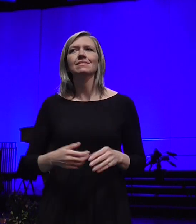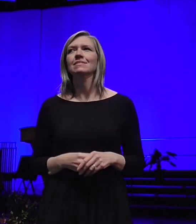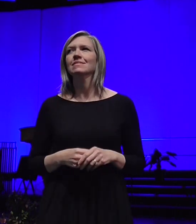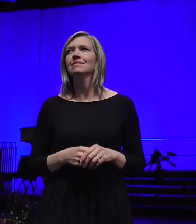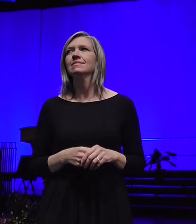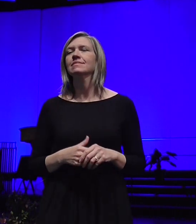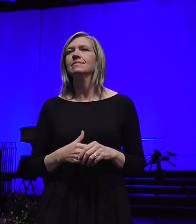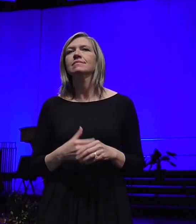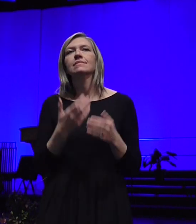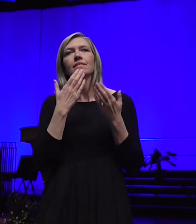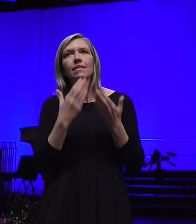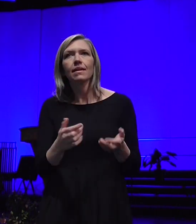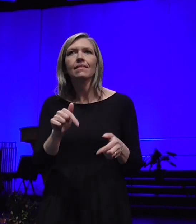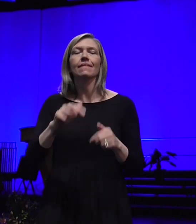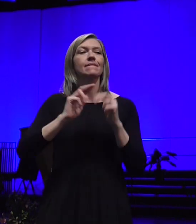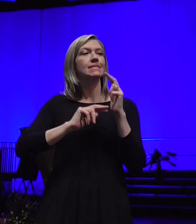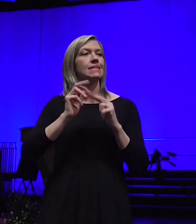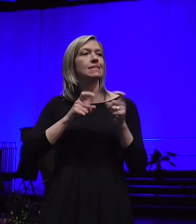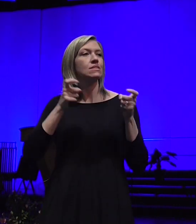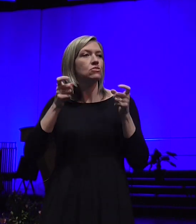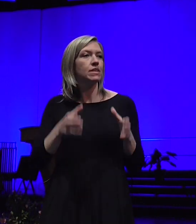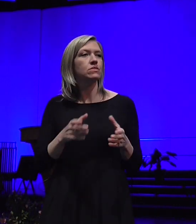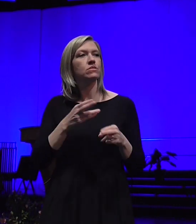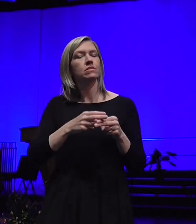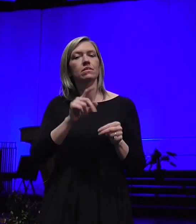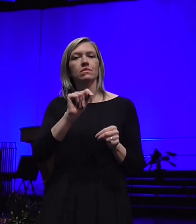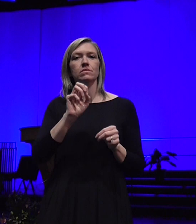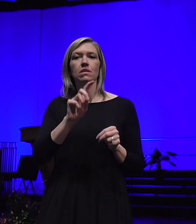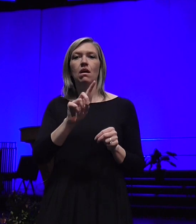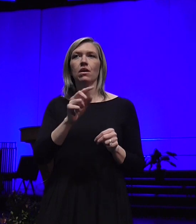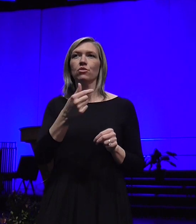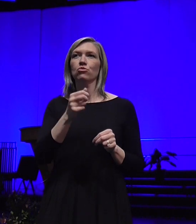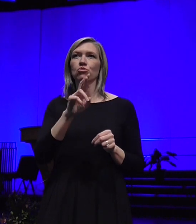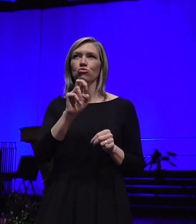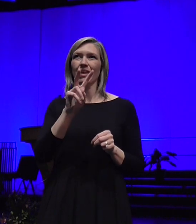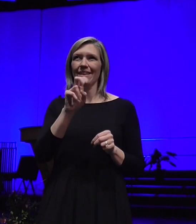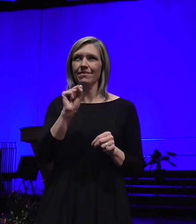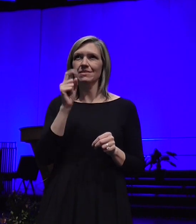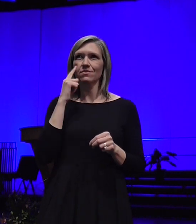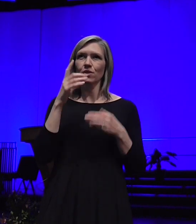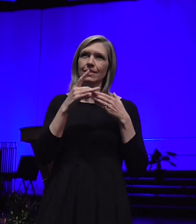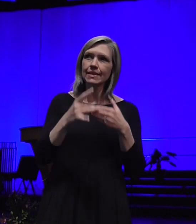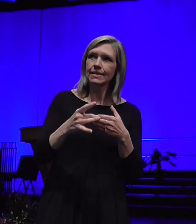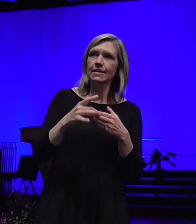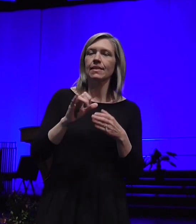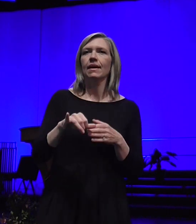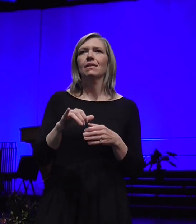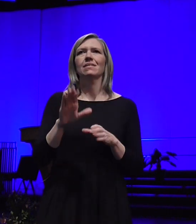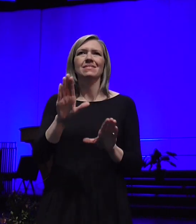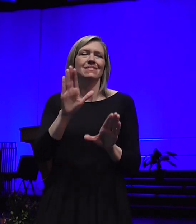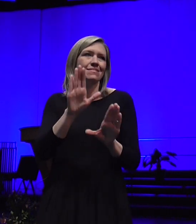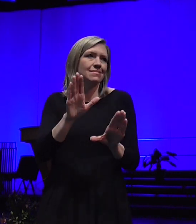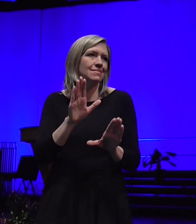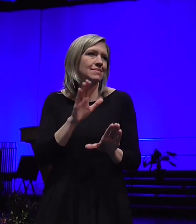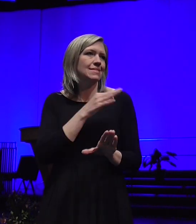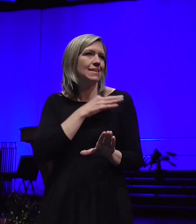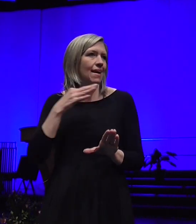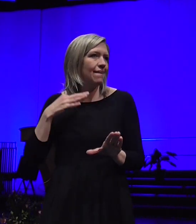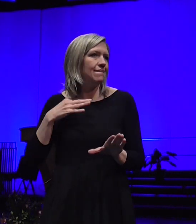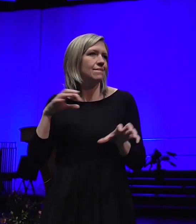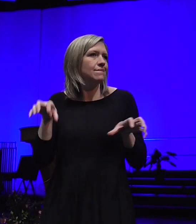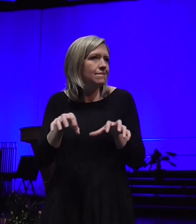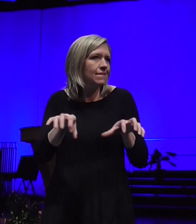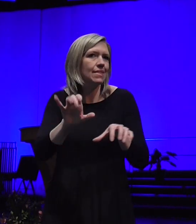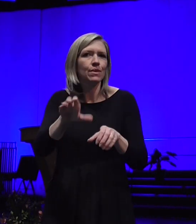I want to thank our facilities director, Todd Graves, for leading the charge on that and for the great staff that he's got to do that.